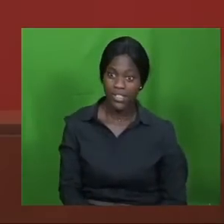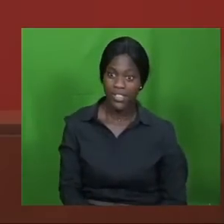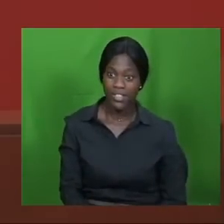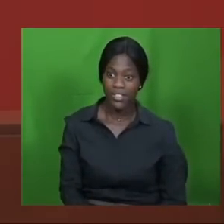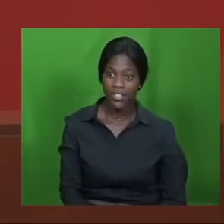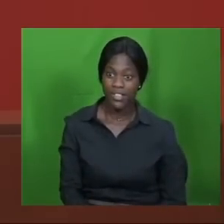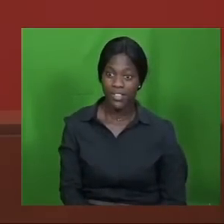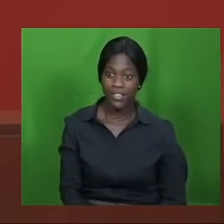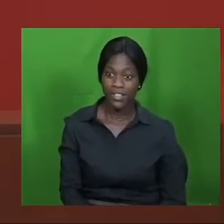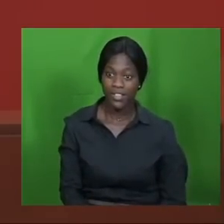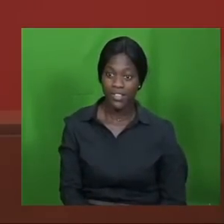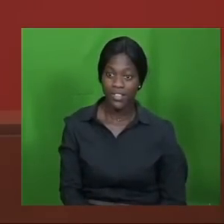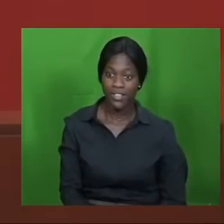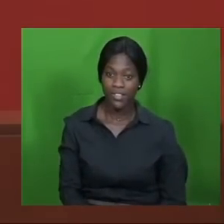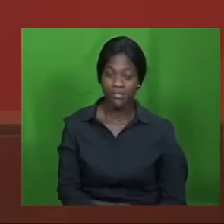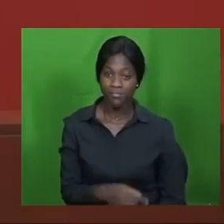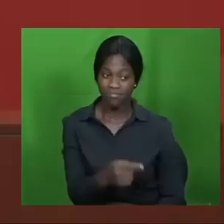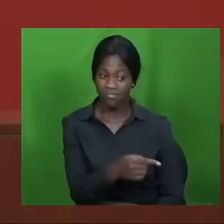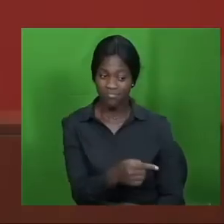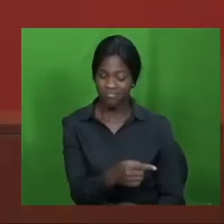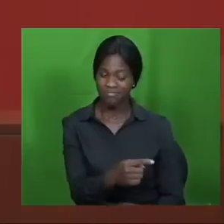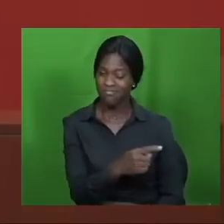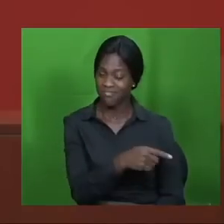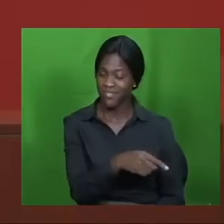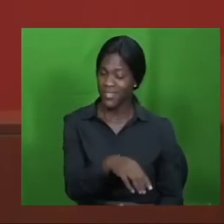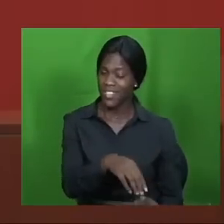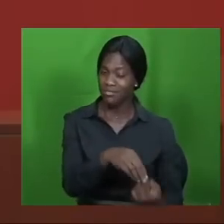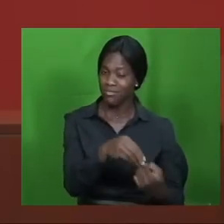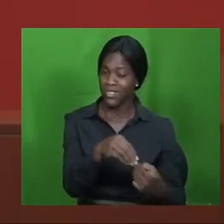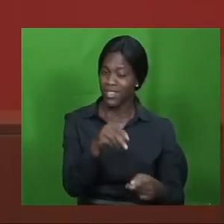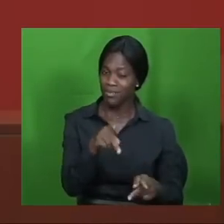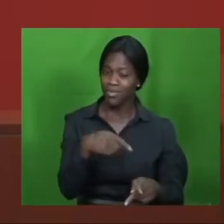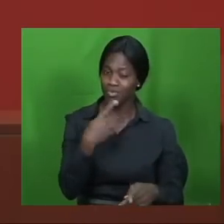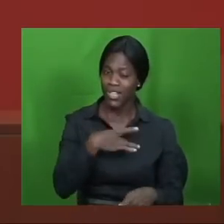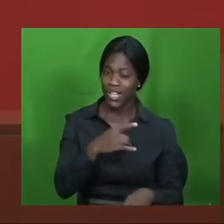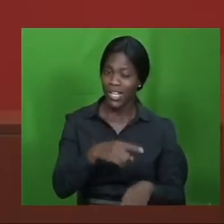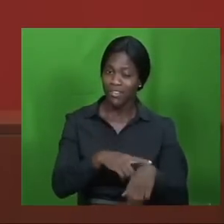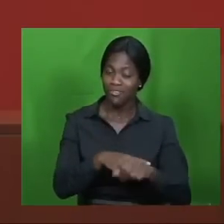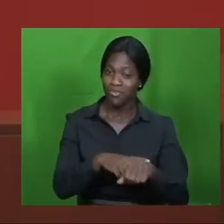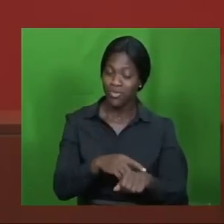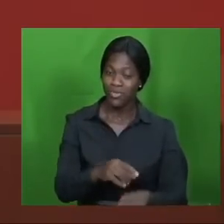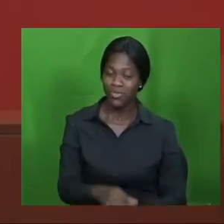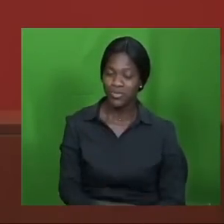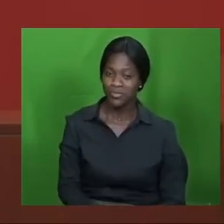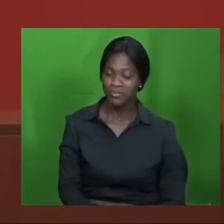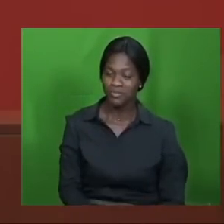Speaker. He's one of the football lessons, so yes.